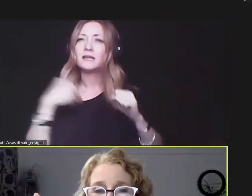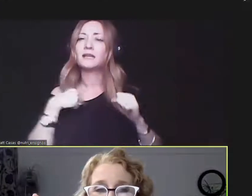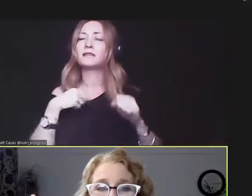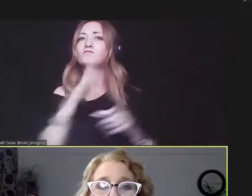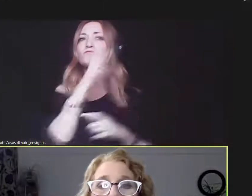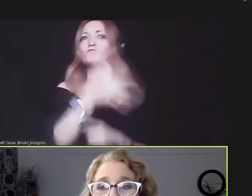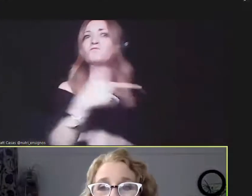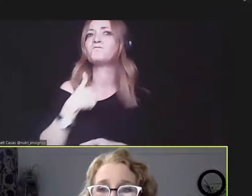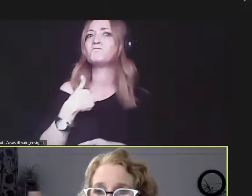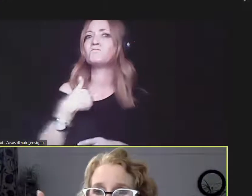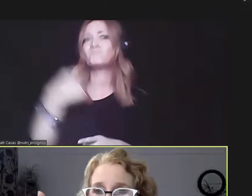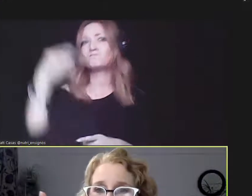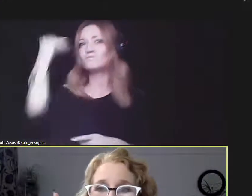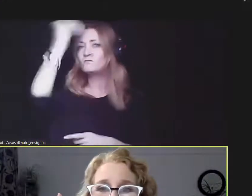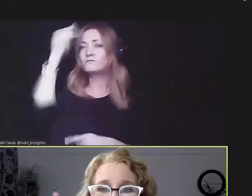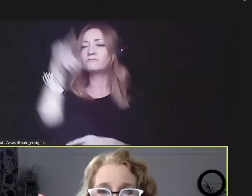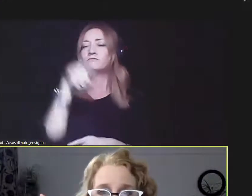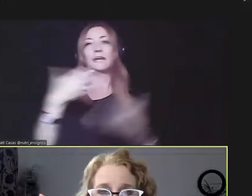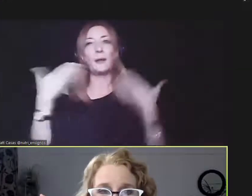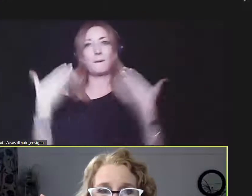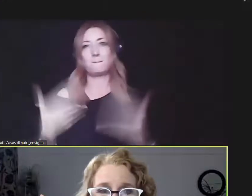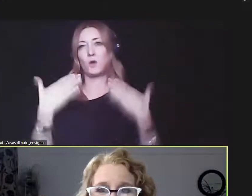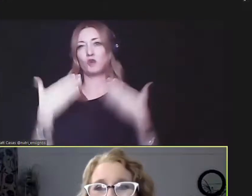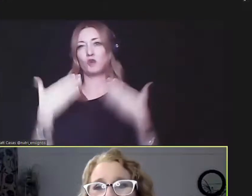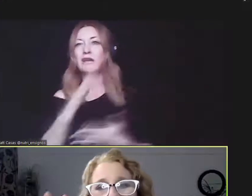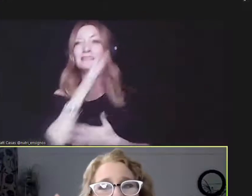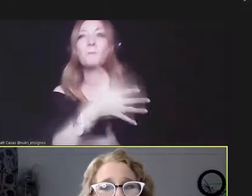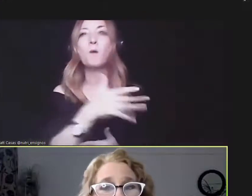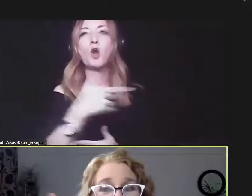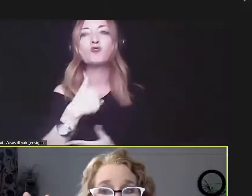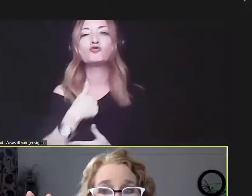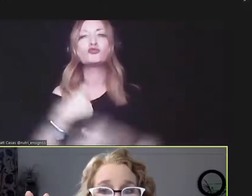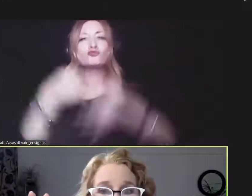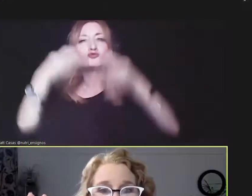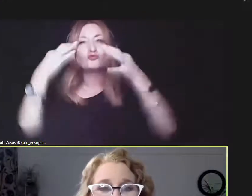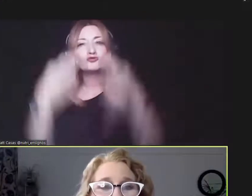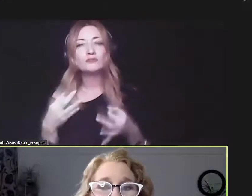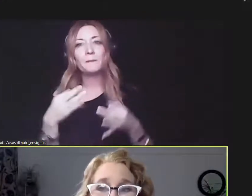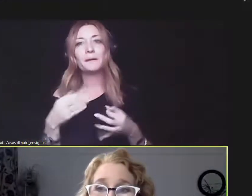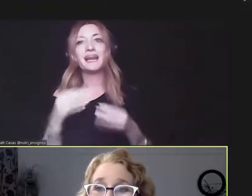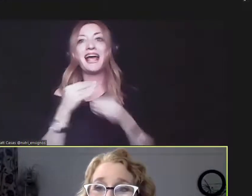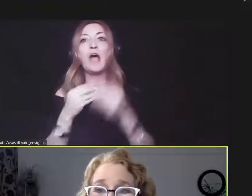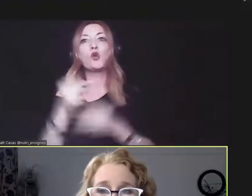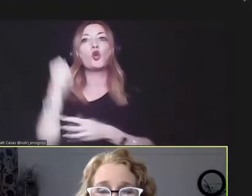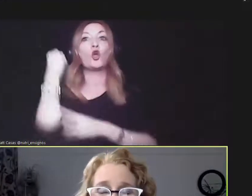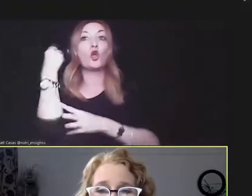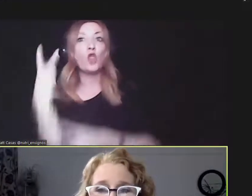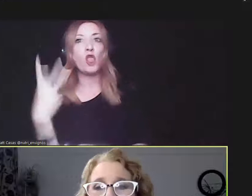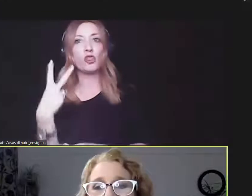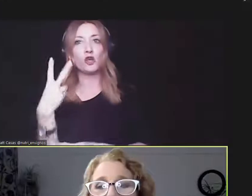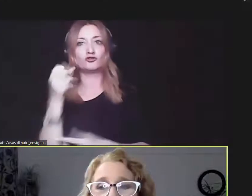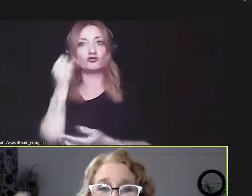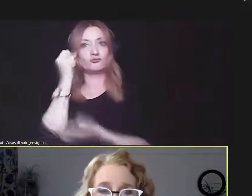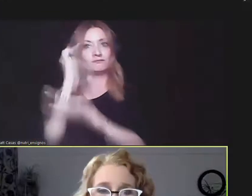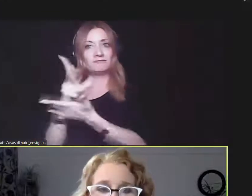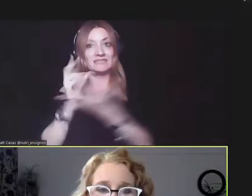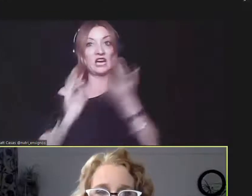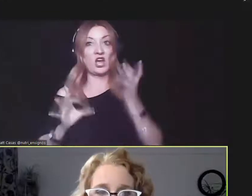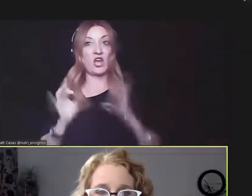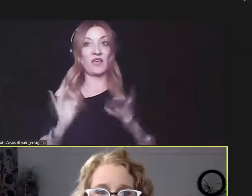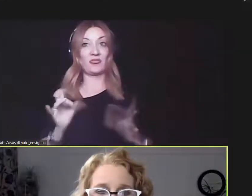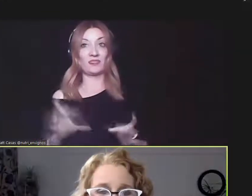year. I do one at New Year's and I do one at my birthday, which is